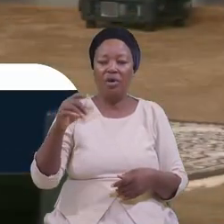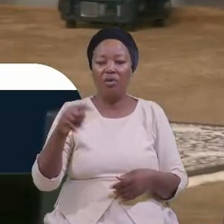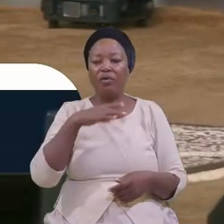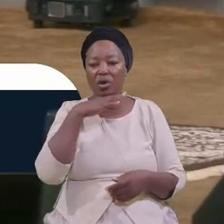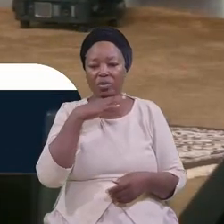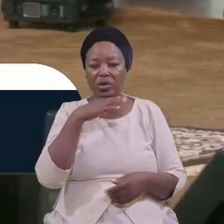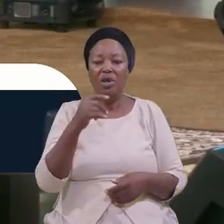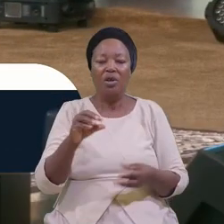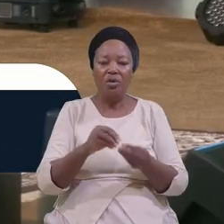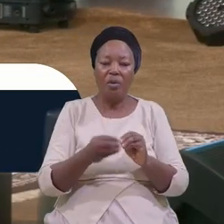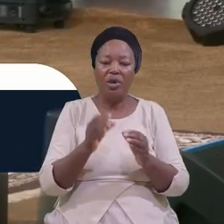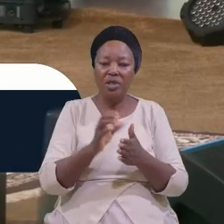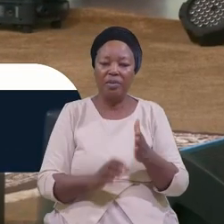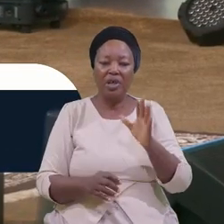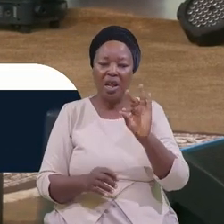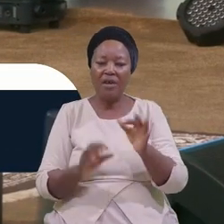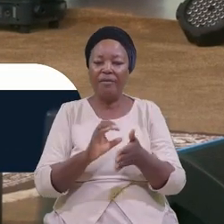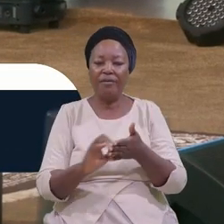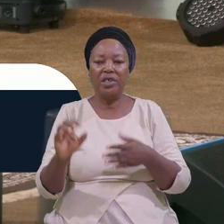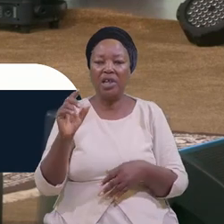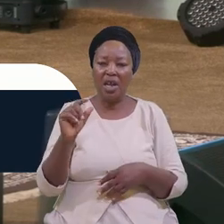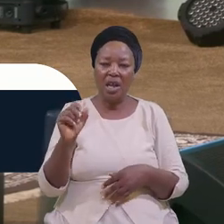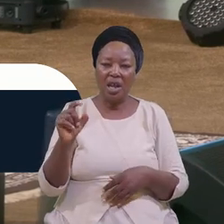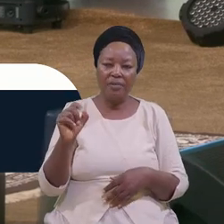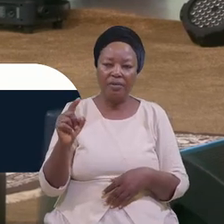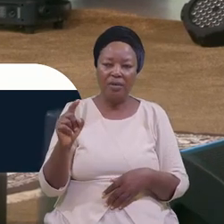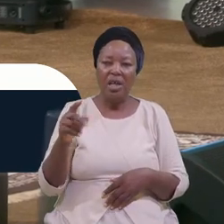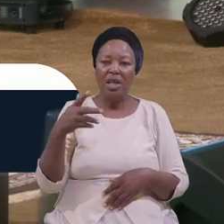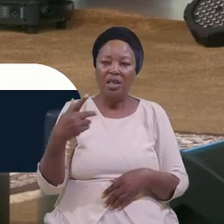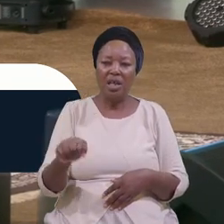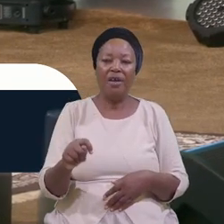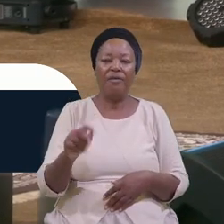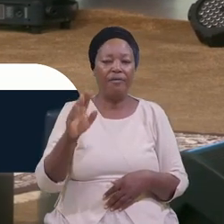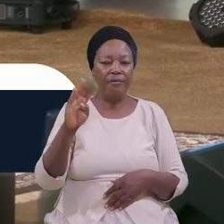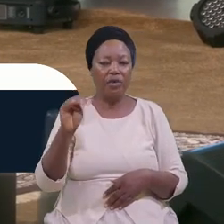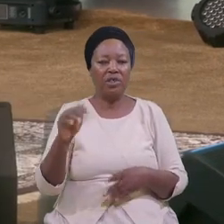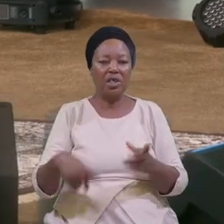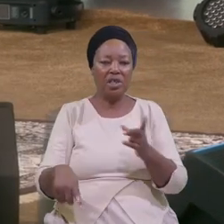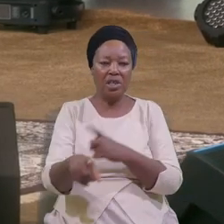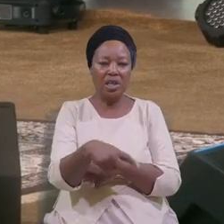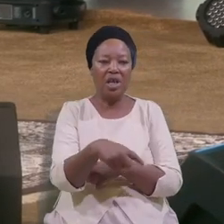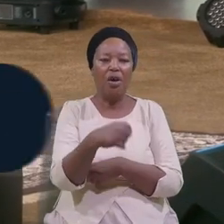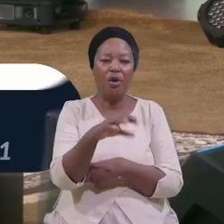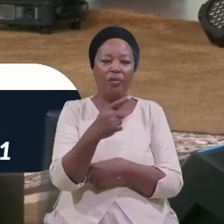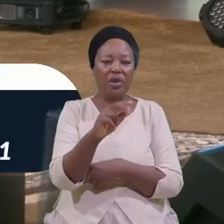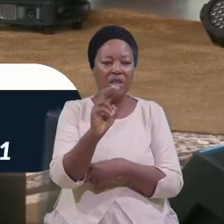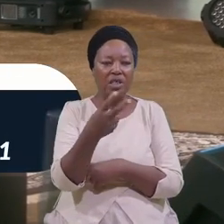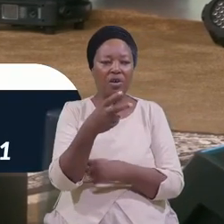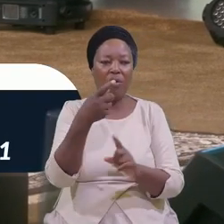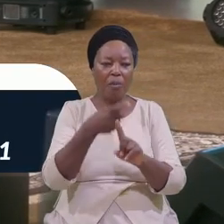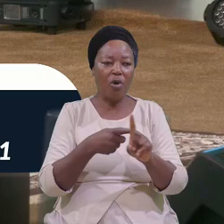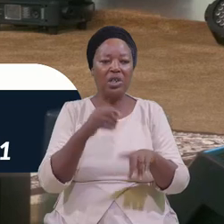verse 11. In Numbers chapter 9, verse 11, the 14th day of the second month